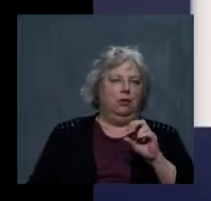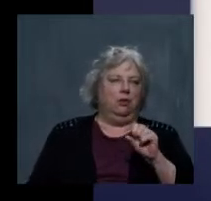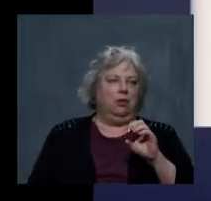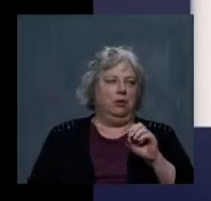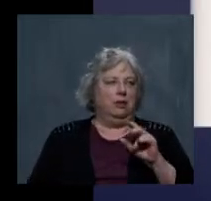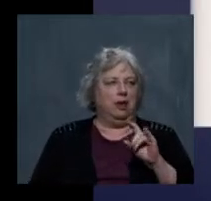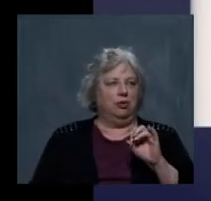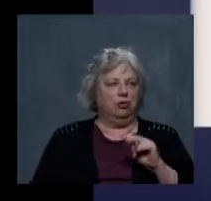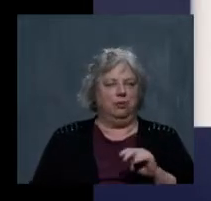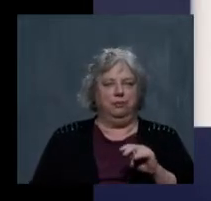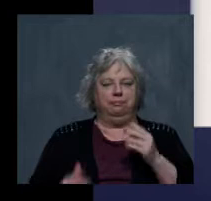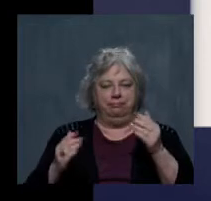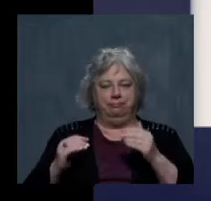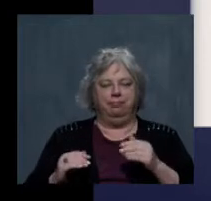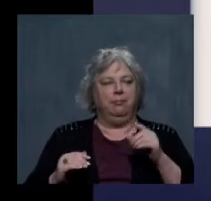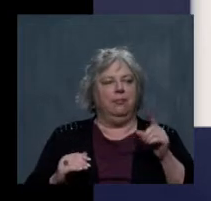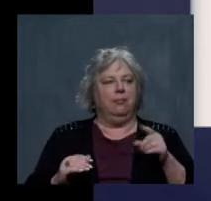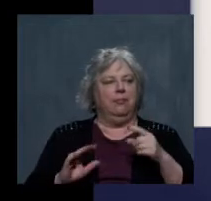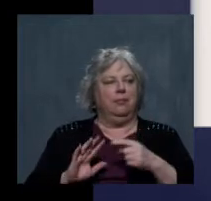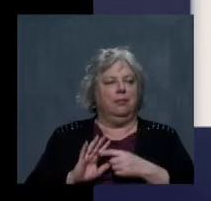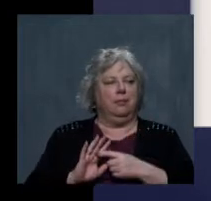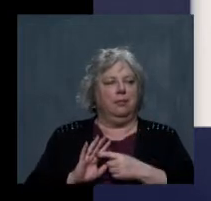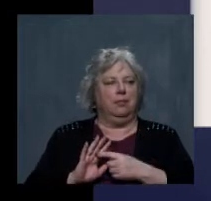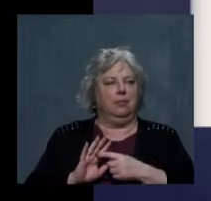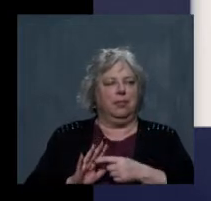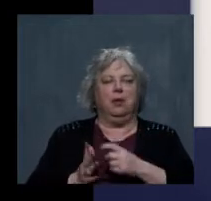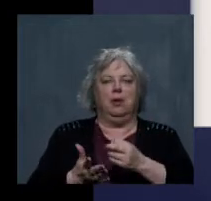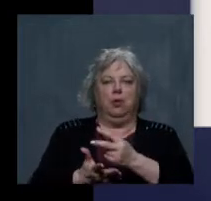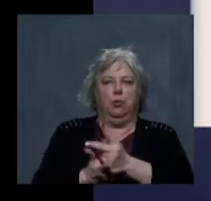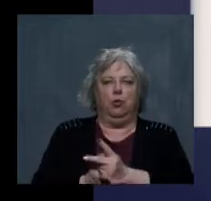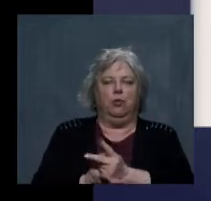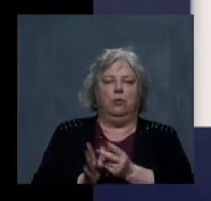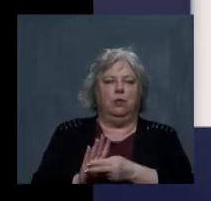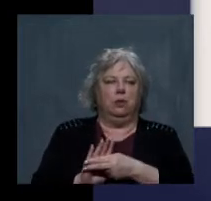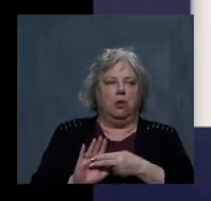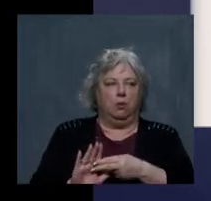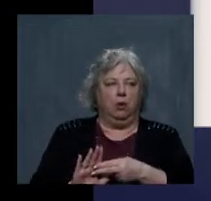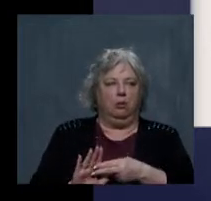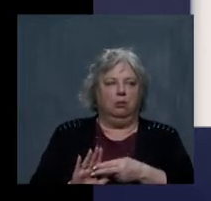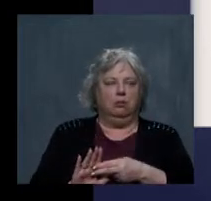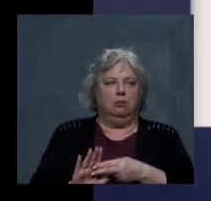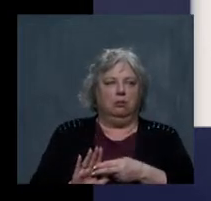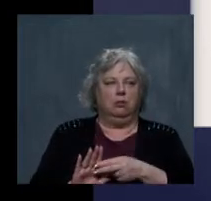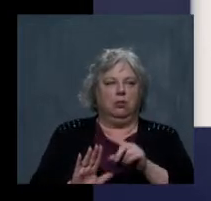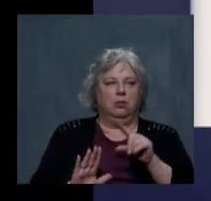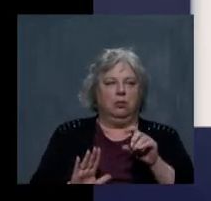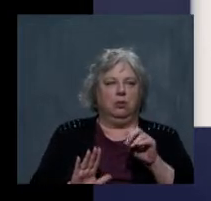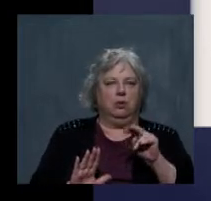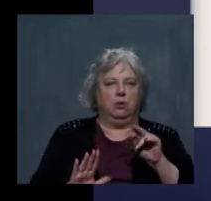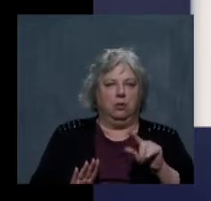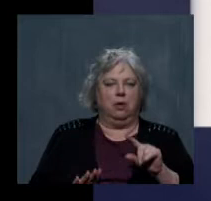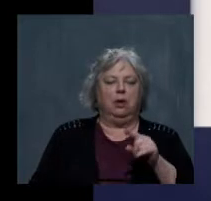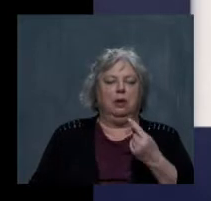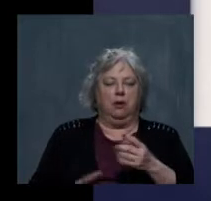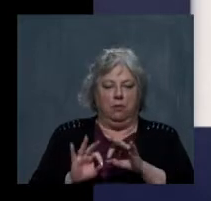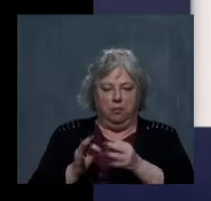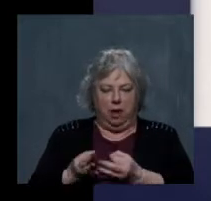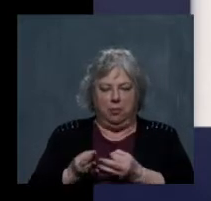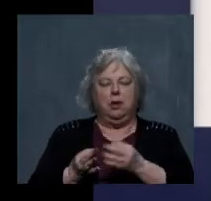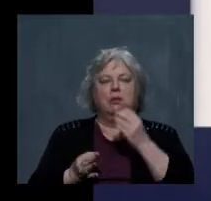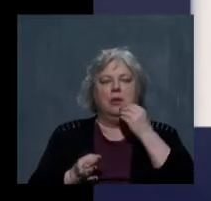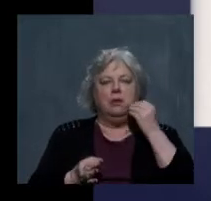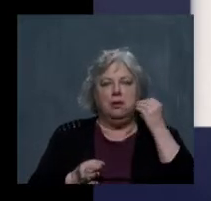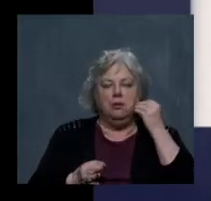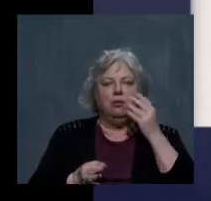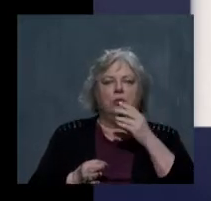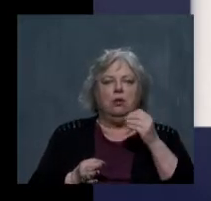And this one shows the current zoning, the approved zoning. That's single family residential and office